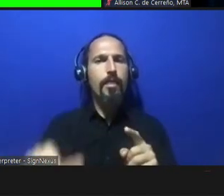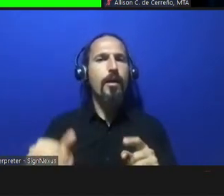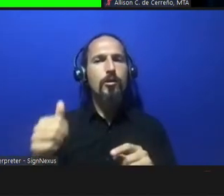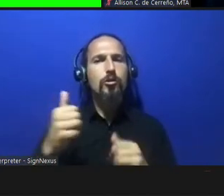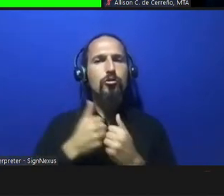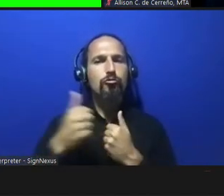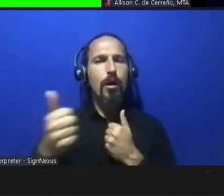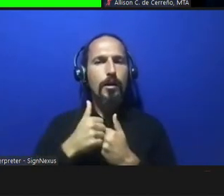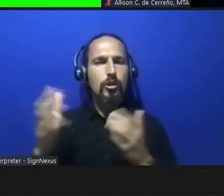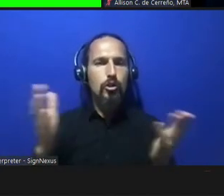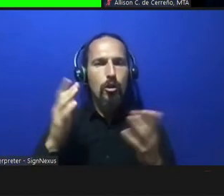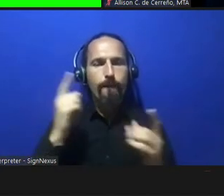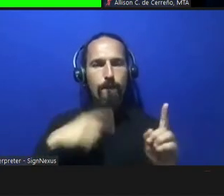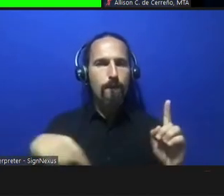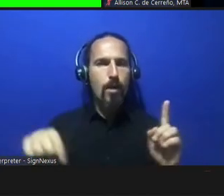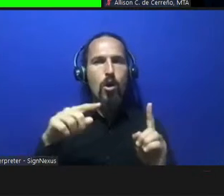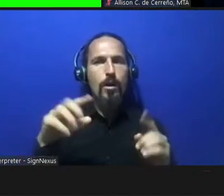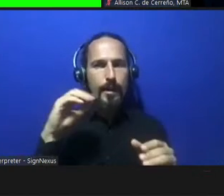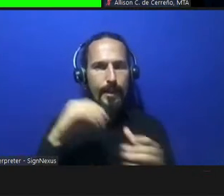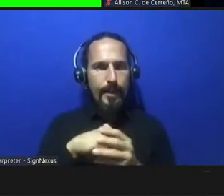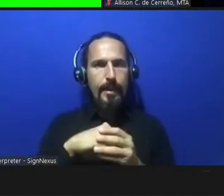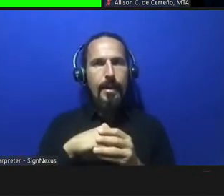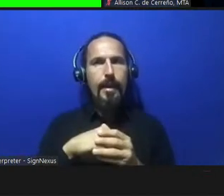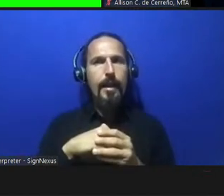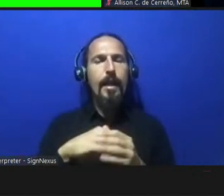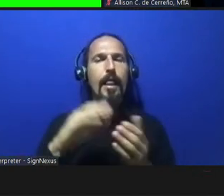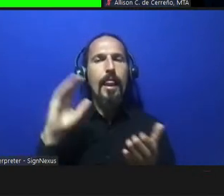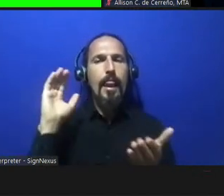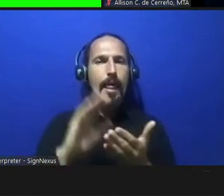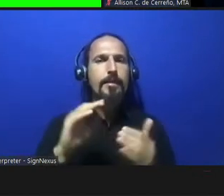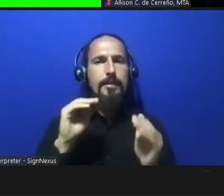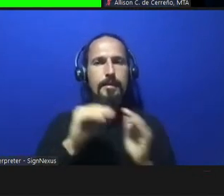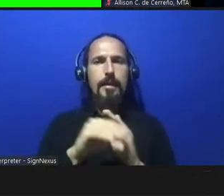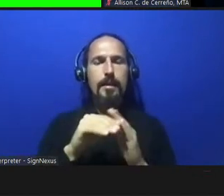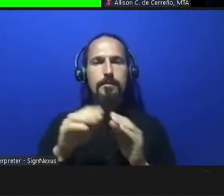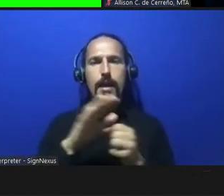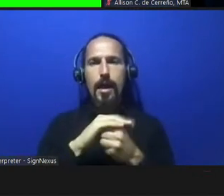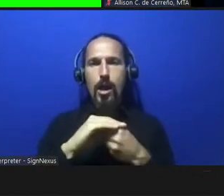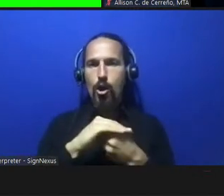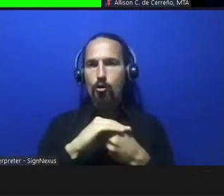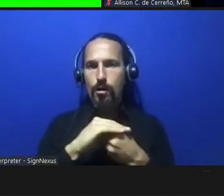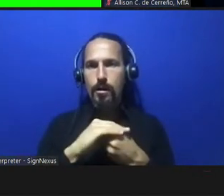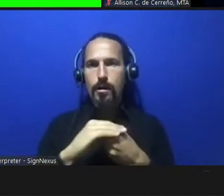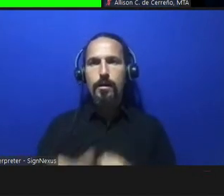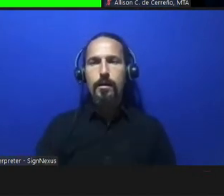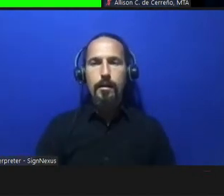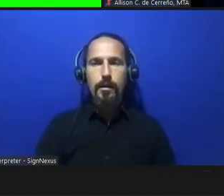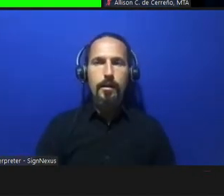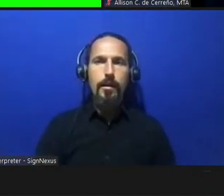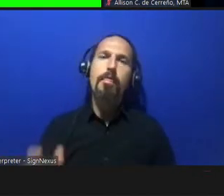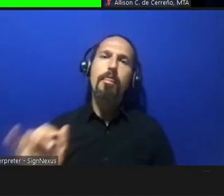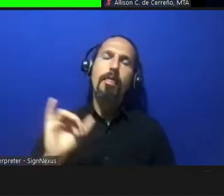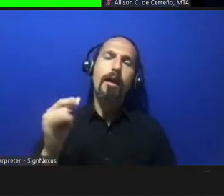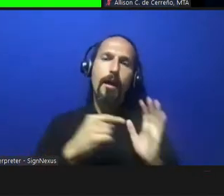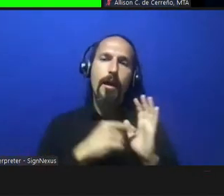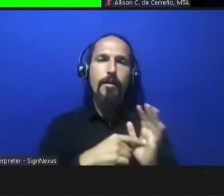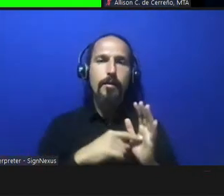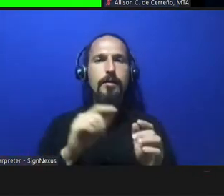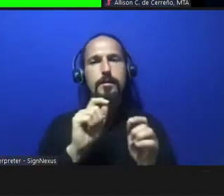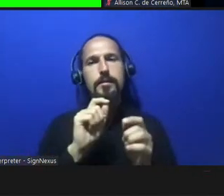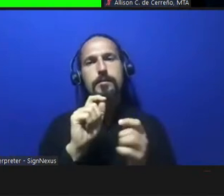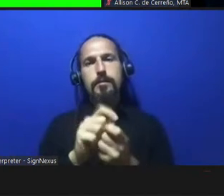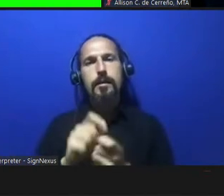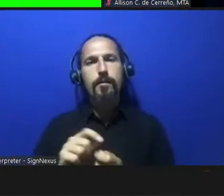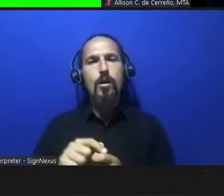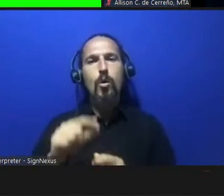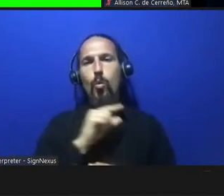to those of us in less accessible areas such as certain parts of queens